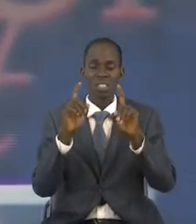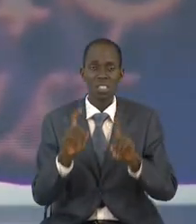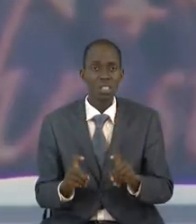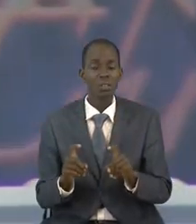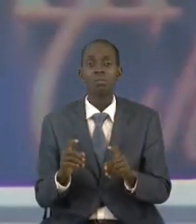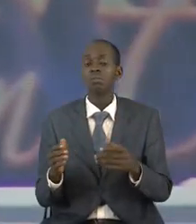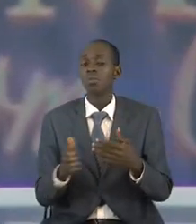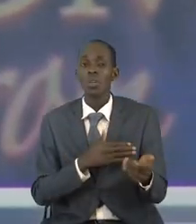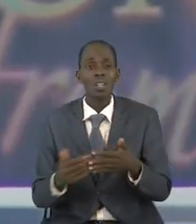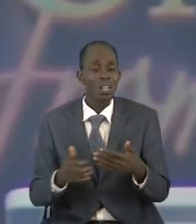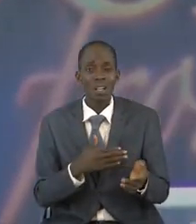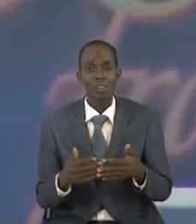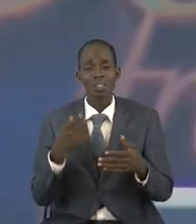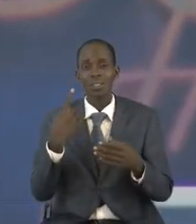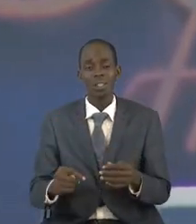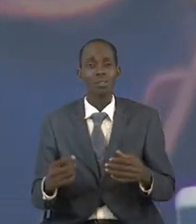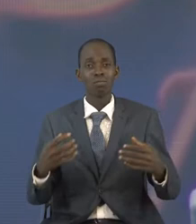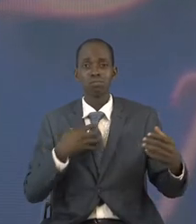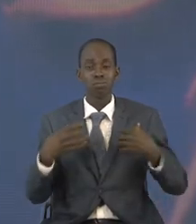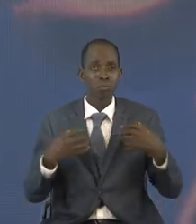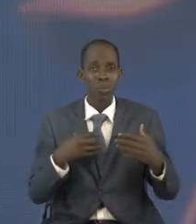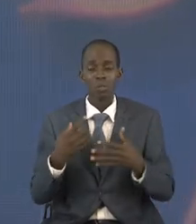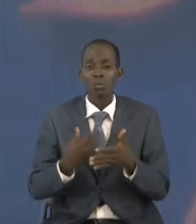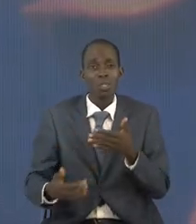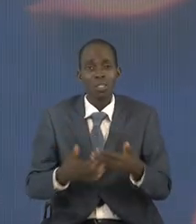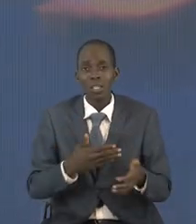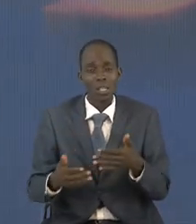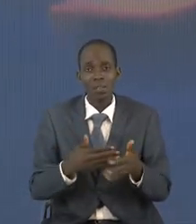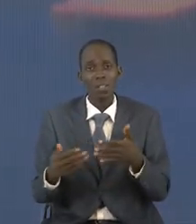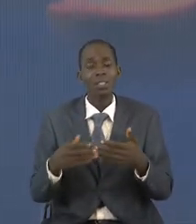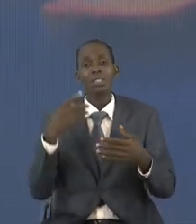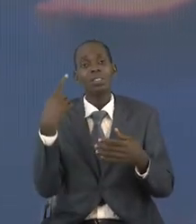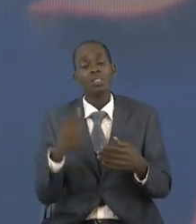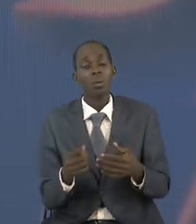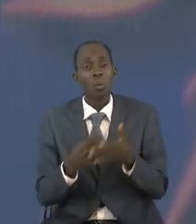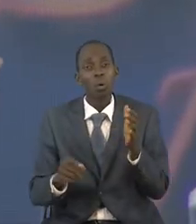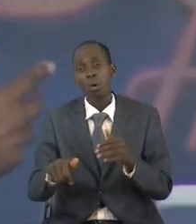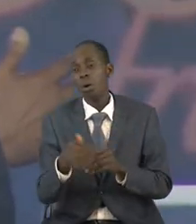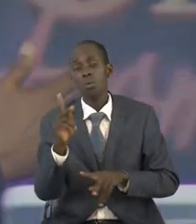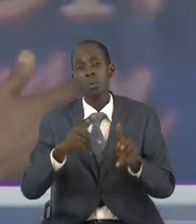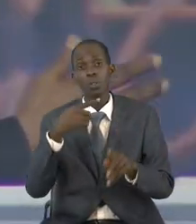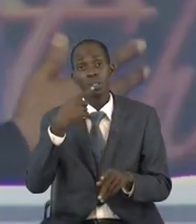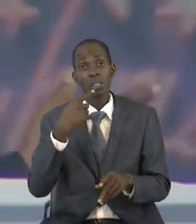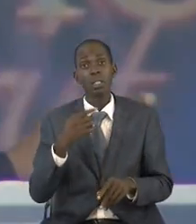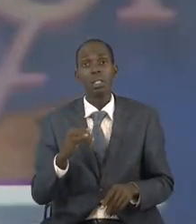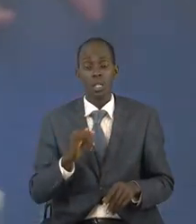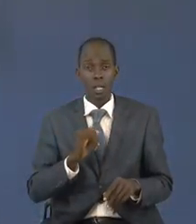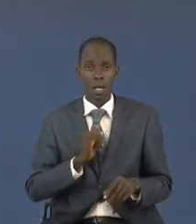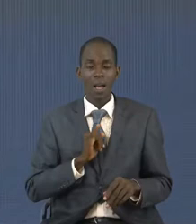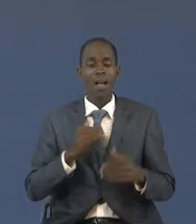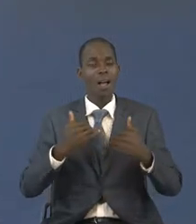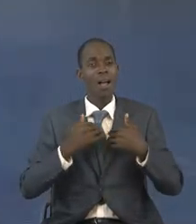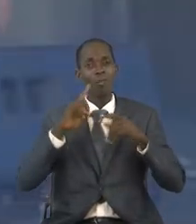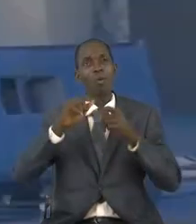whatever the complaint, and whatever anybody says, I've gone too far to